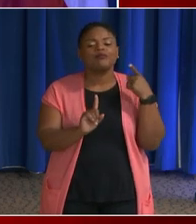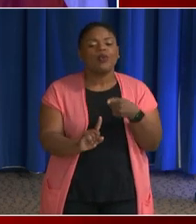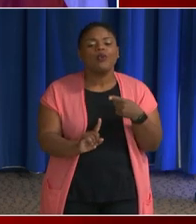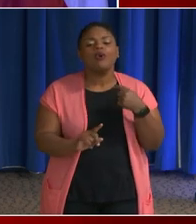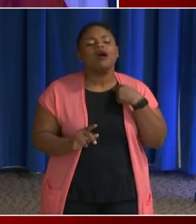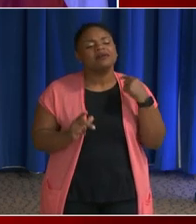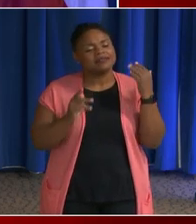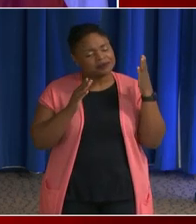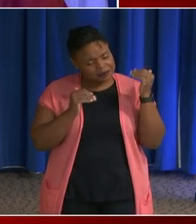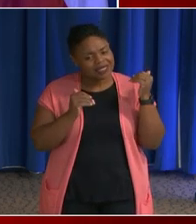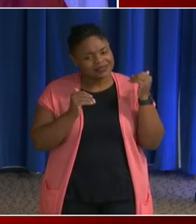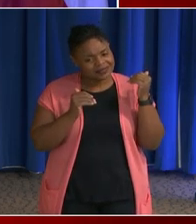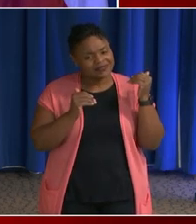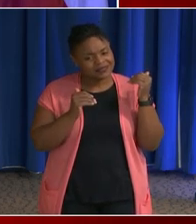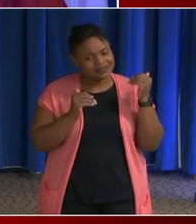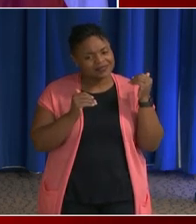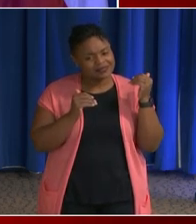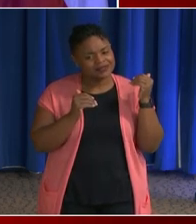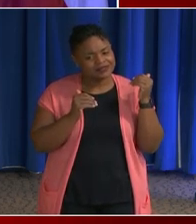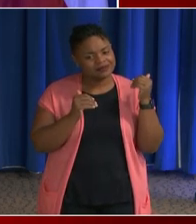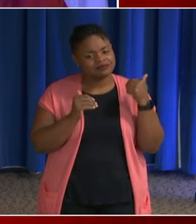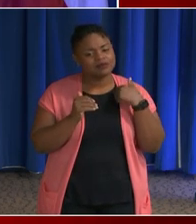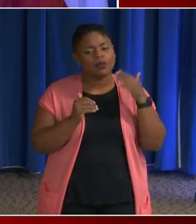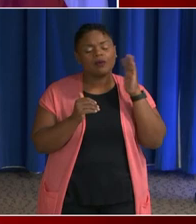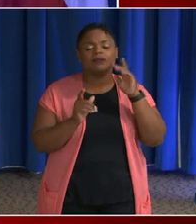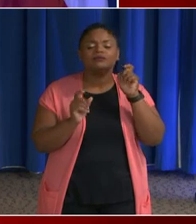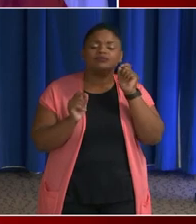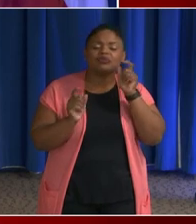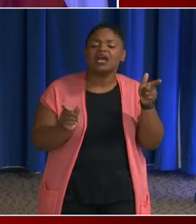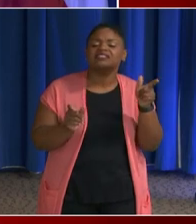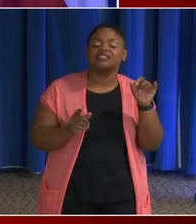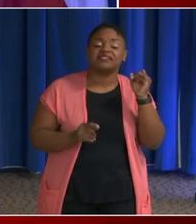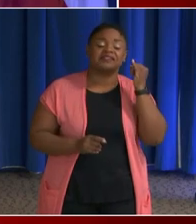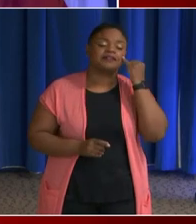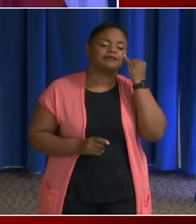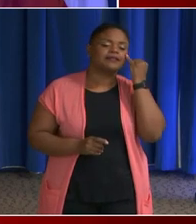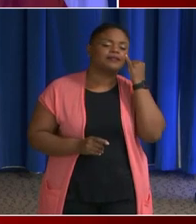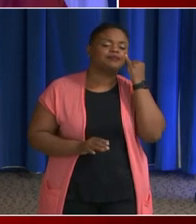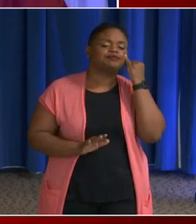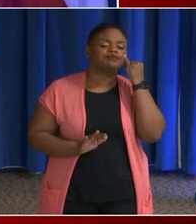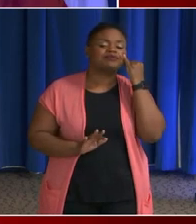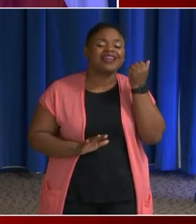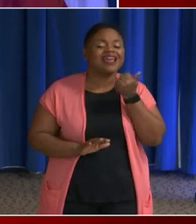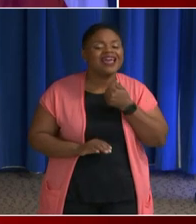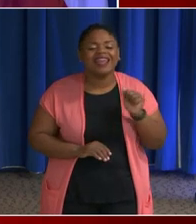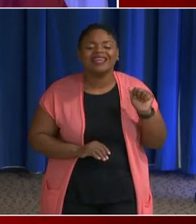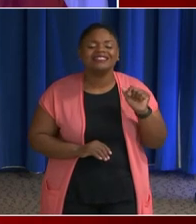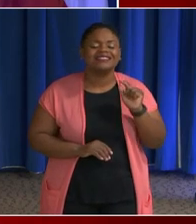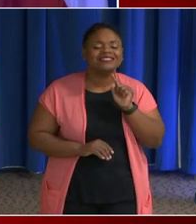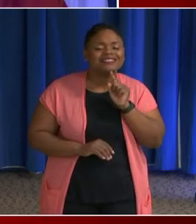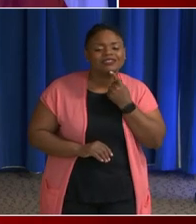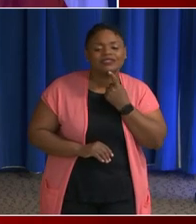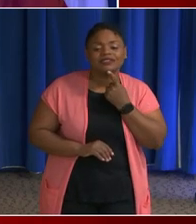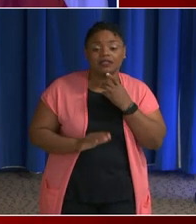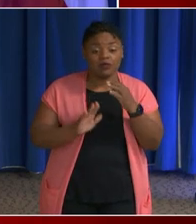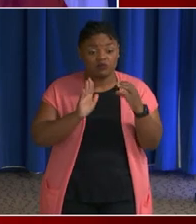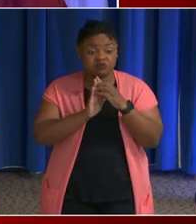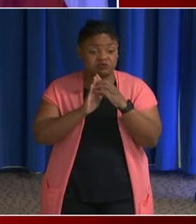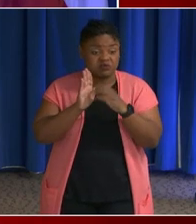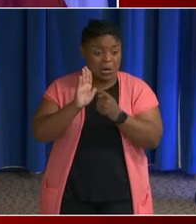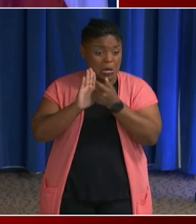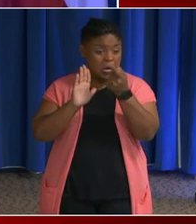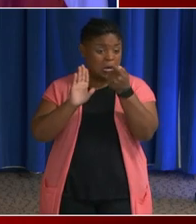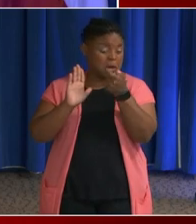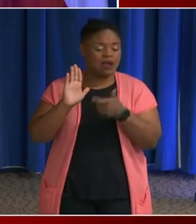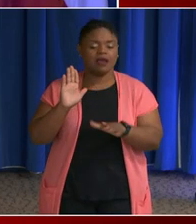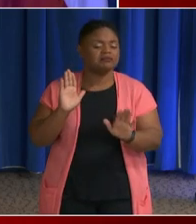that I would be surprised if there were any substantive provisions that were removed from the bill.